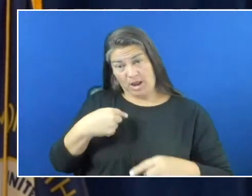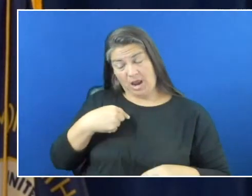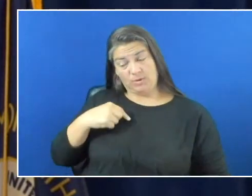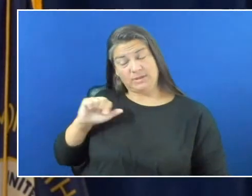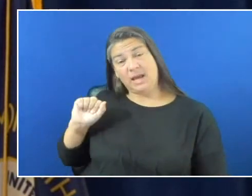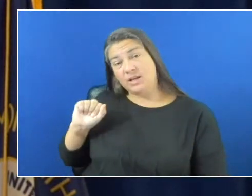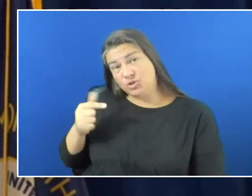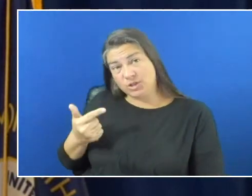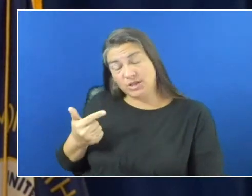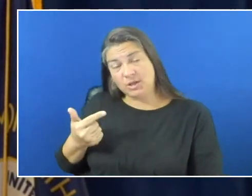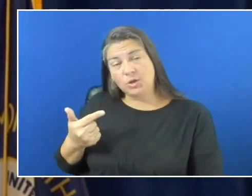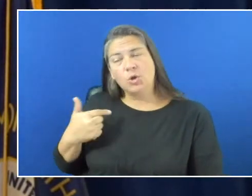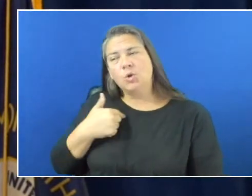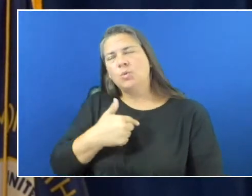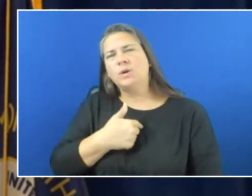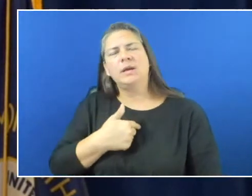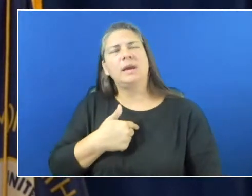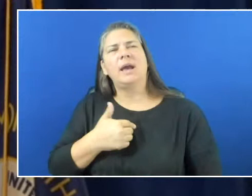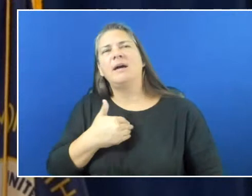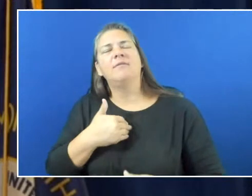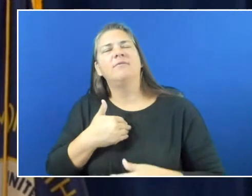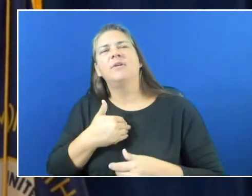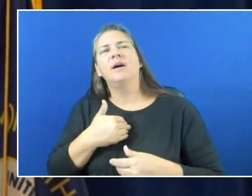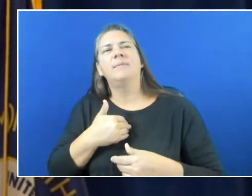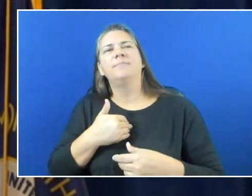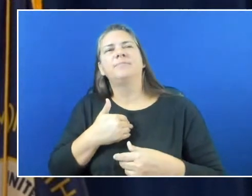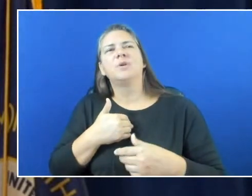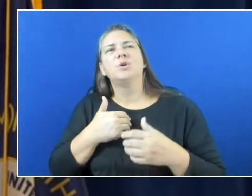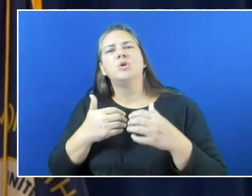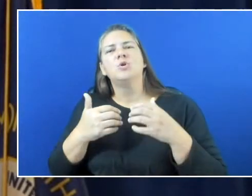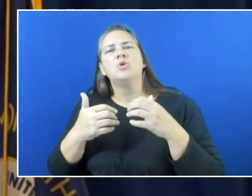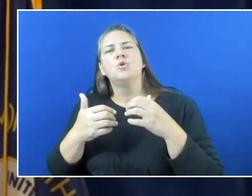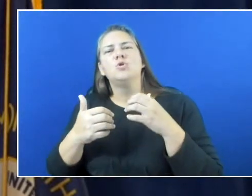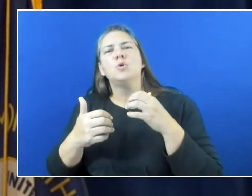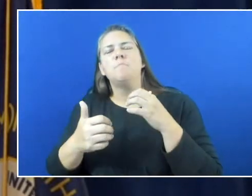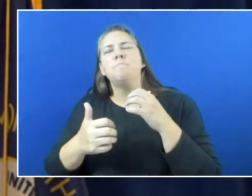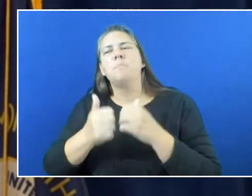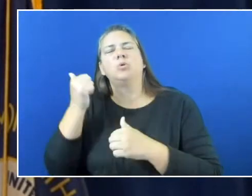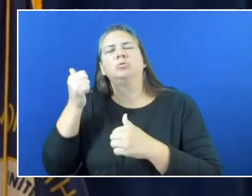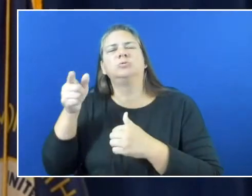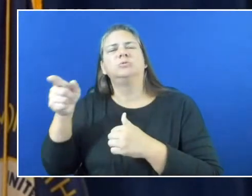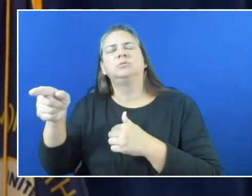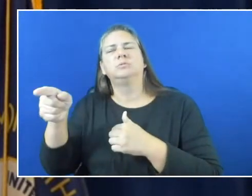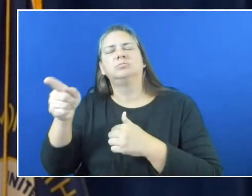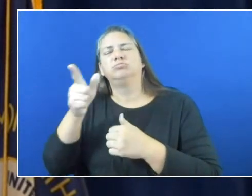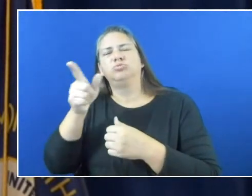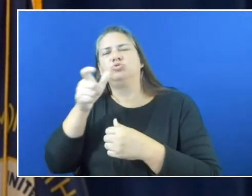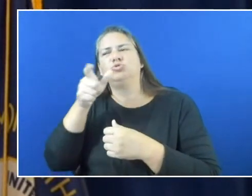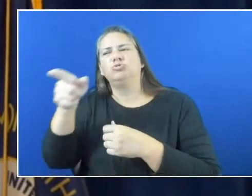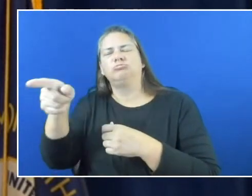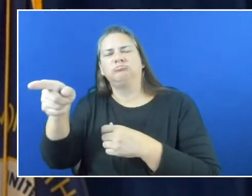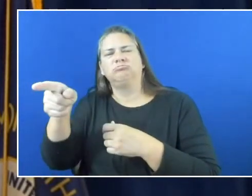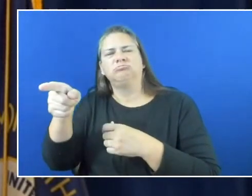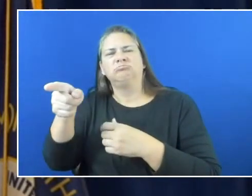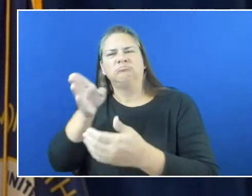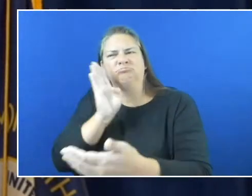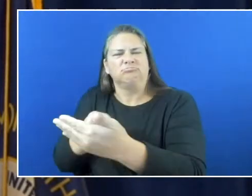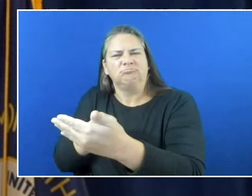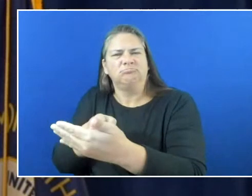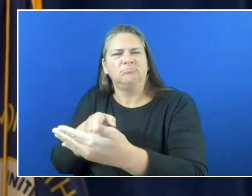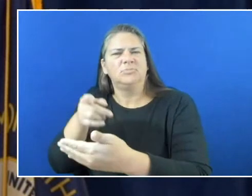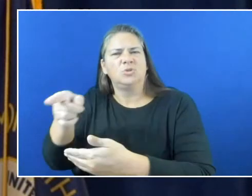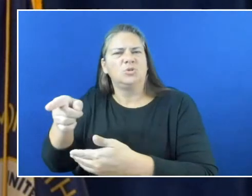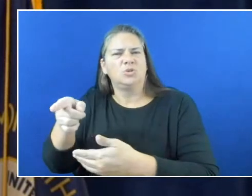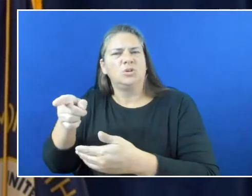the longest human trafficking sentence under state law in the history of our state. It was against a former district